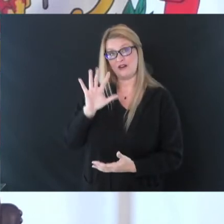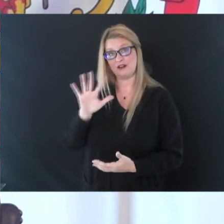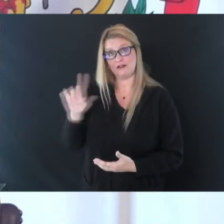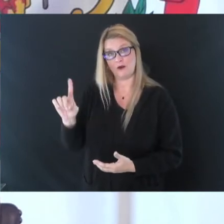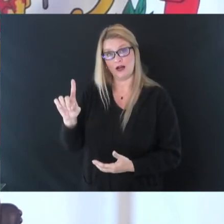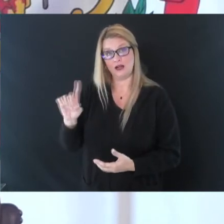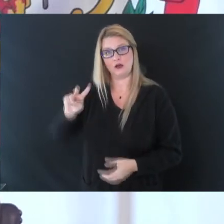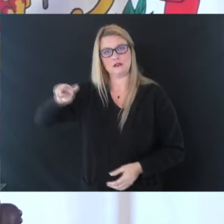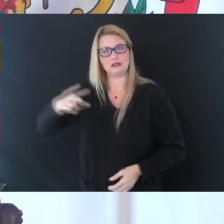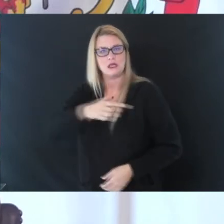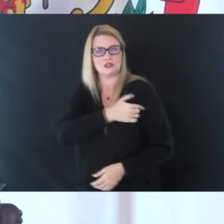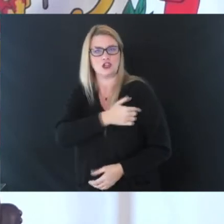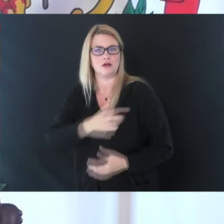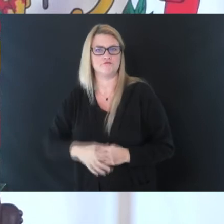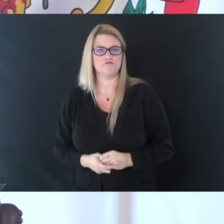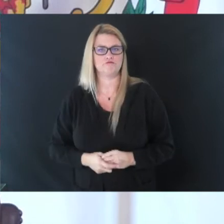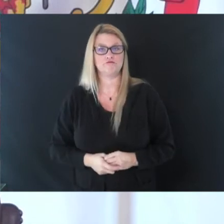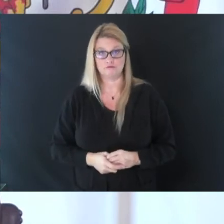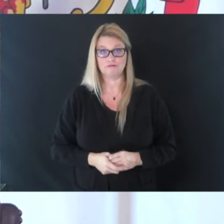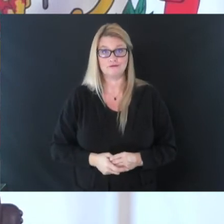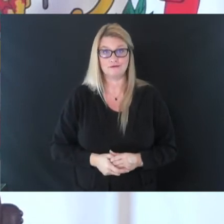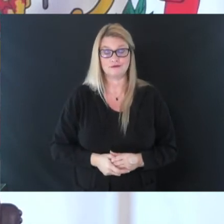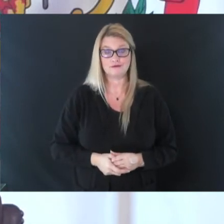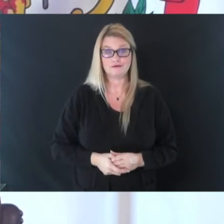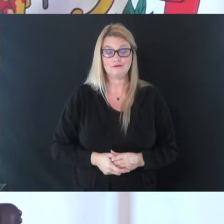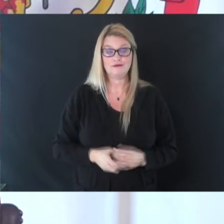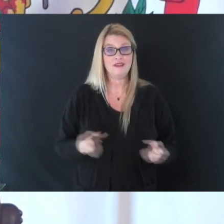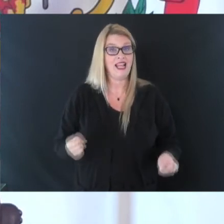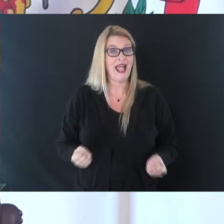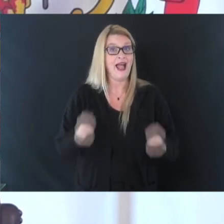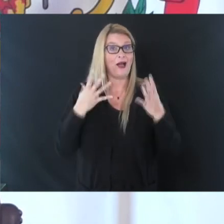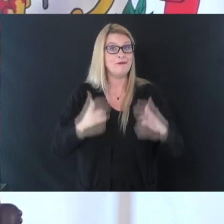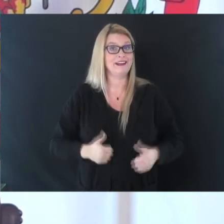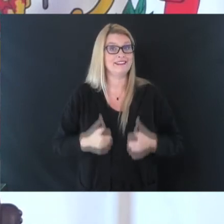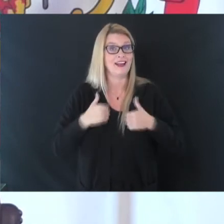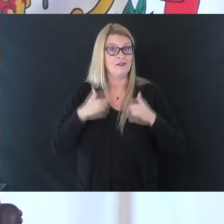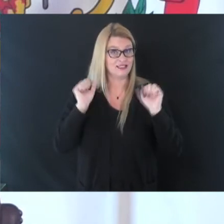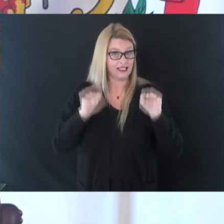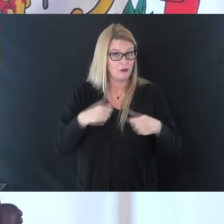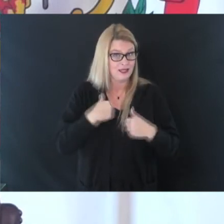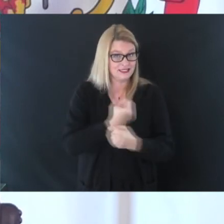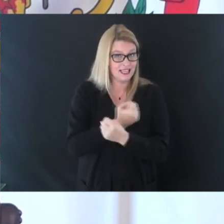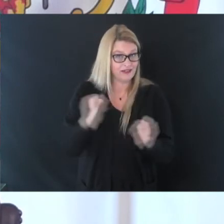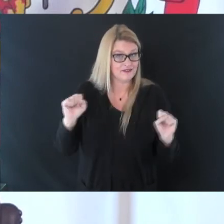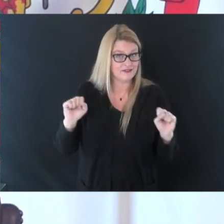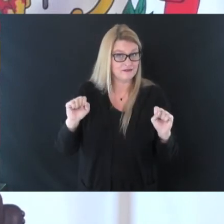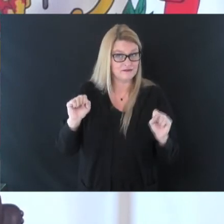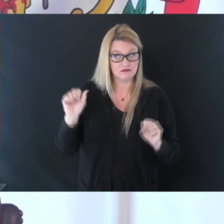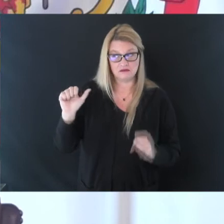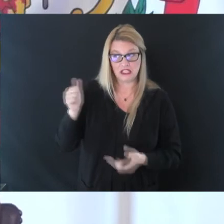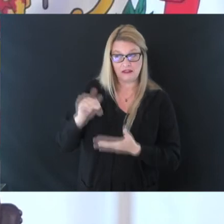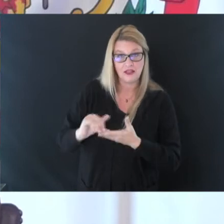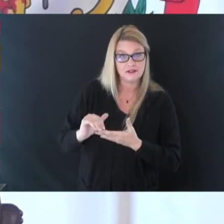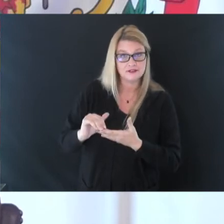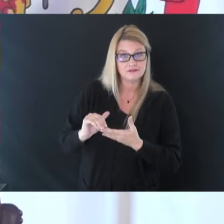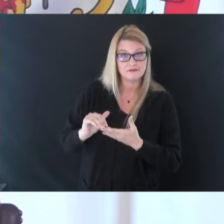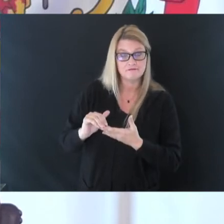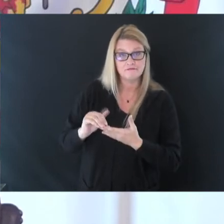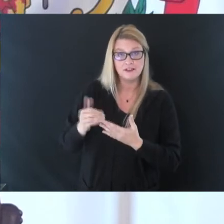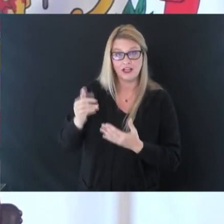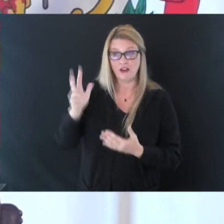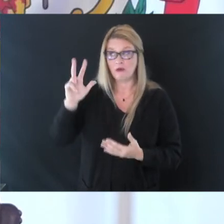16,951 with the second shot. How many people's lives did we save? Was it 10,000? Was